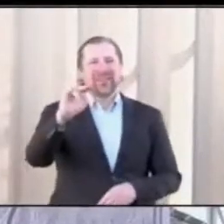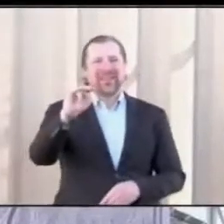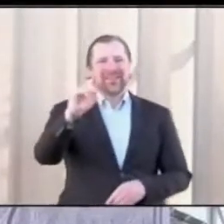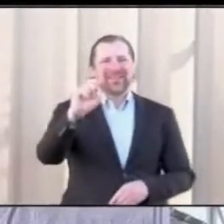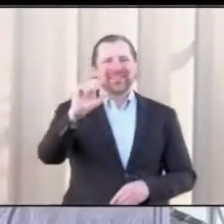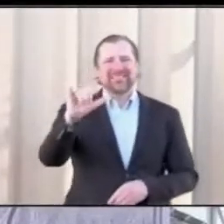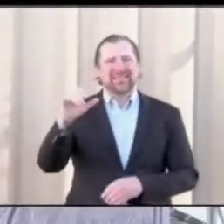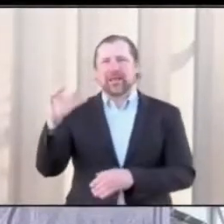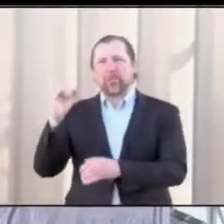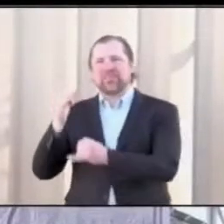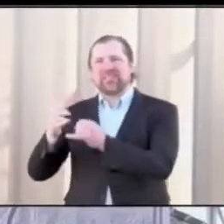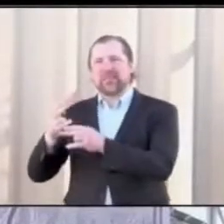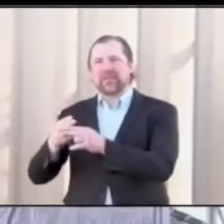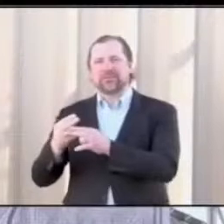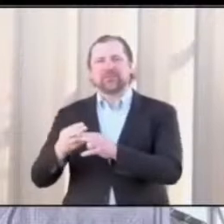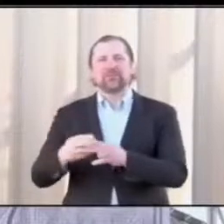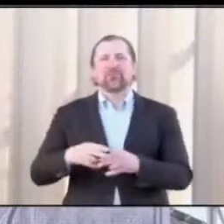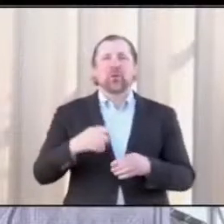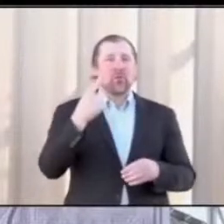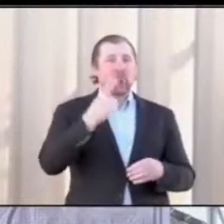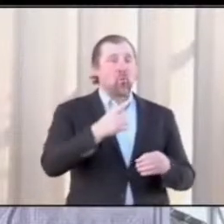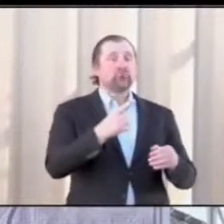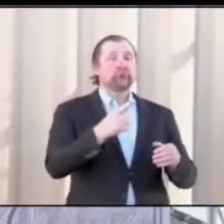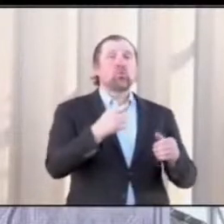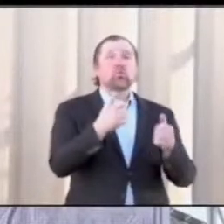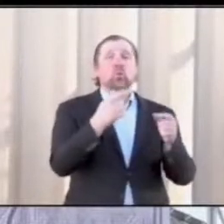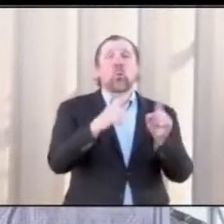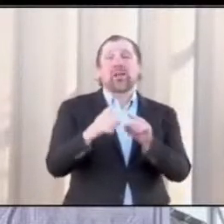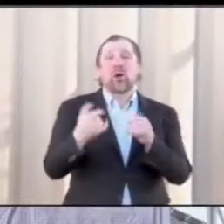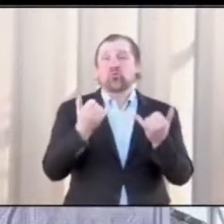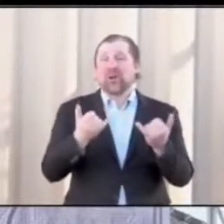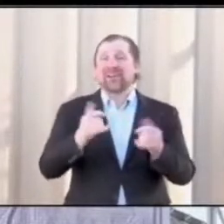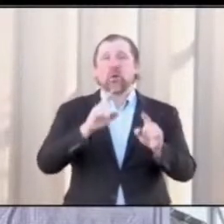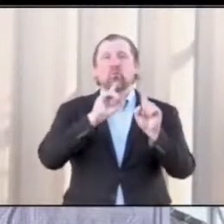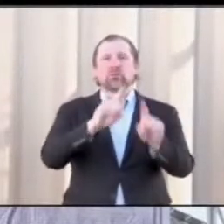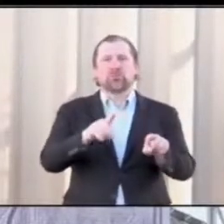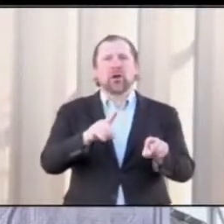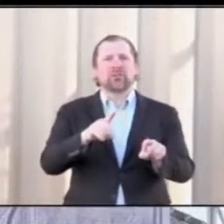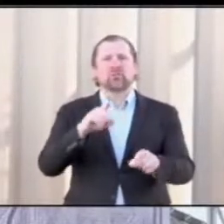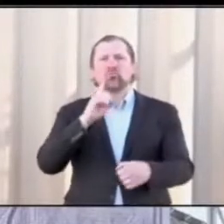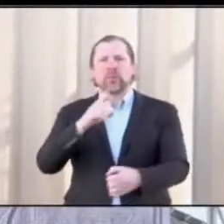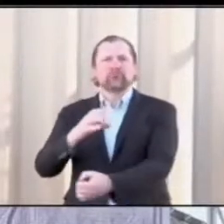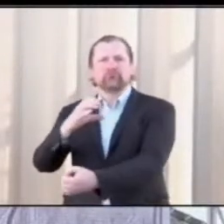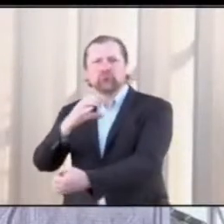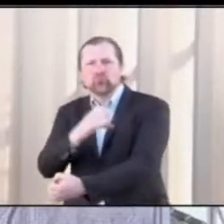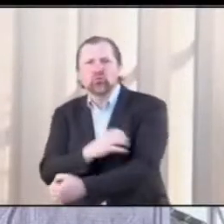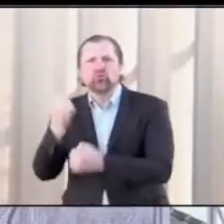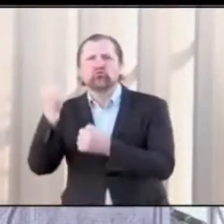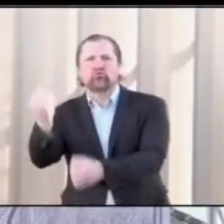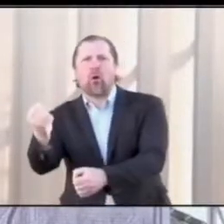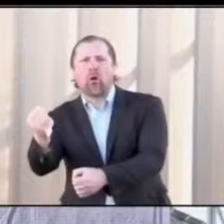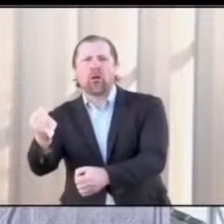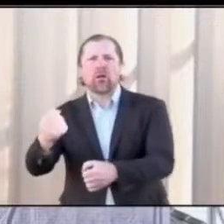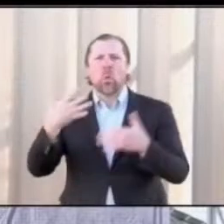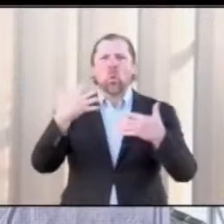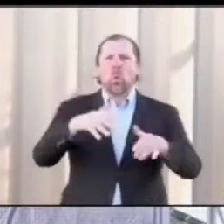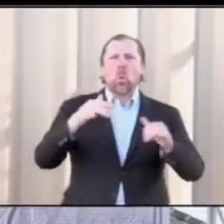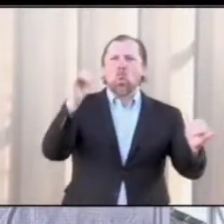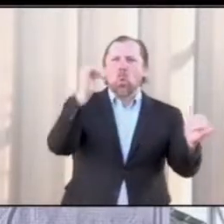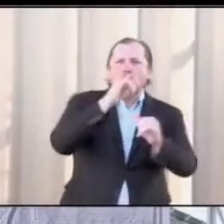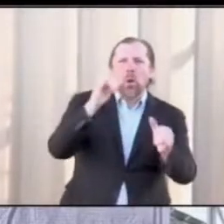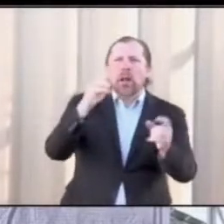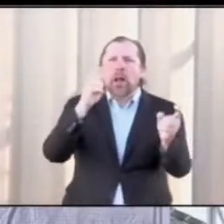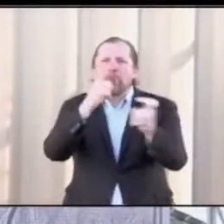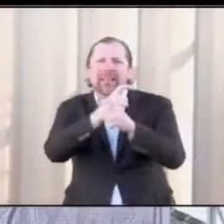For the current state of this incident, the response is strong, it is sophisticated, and it